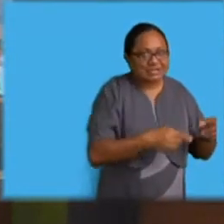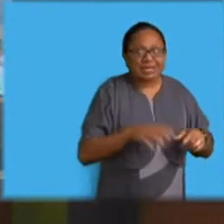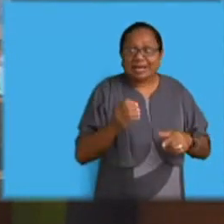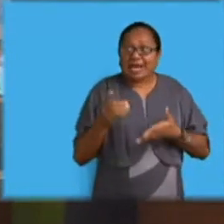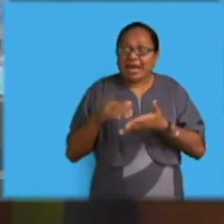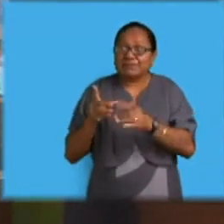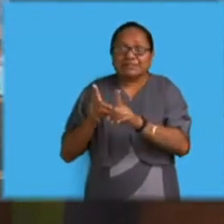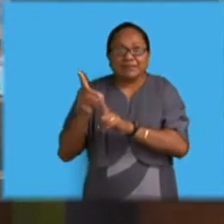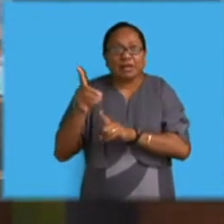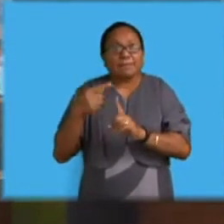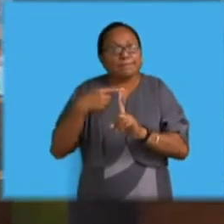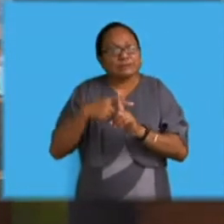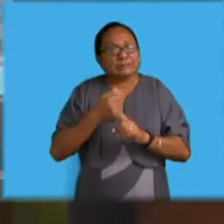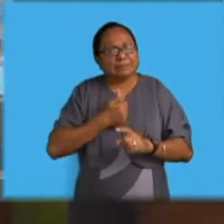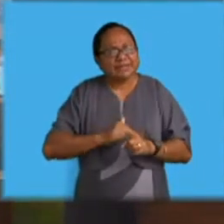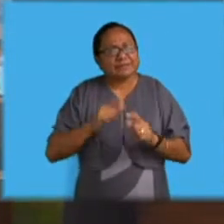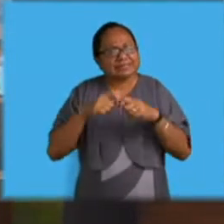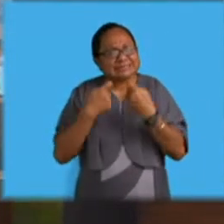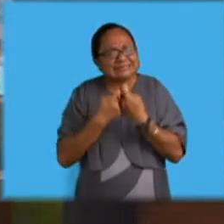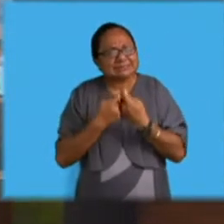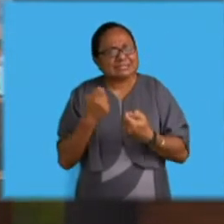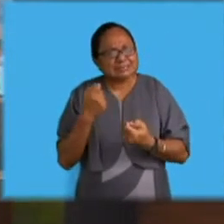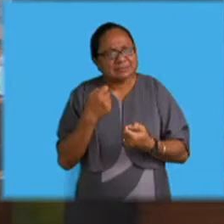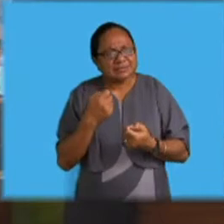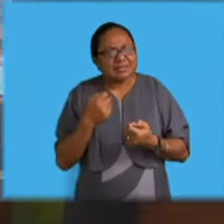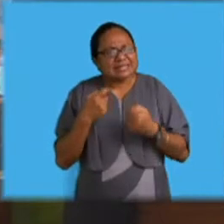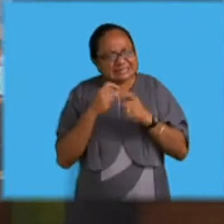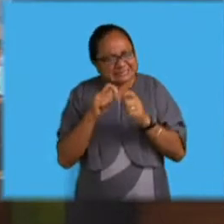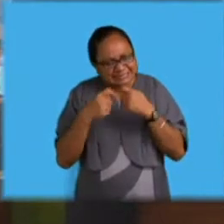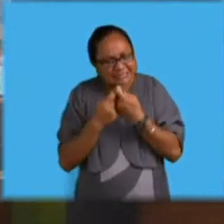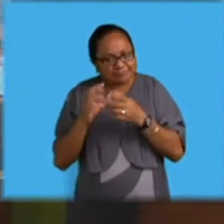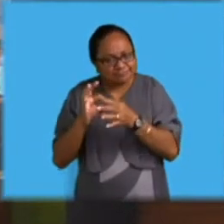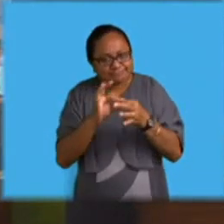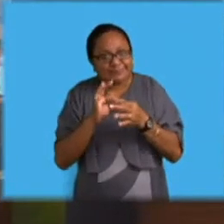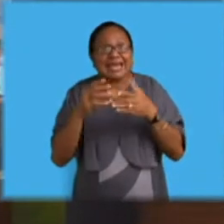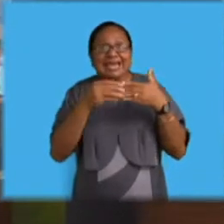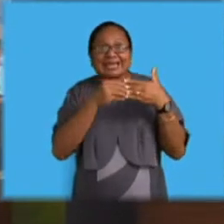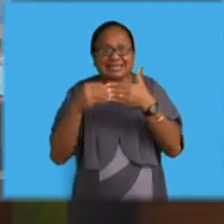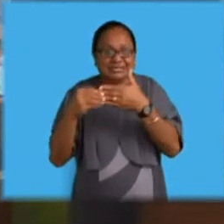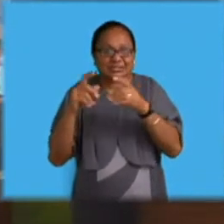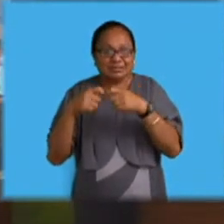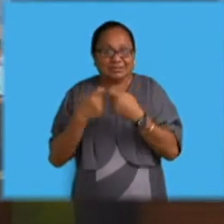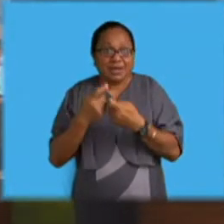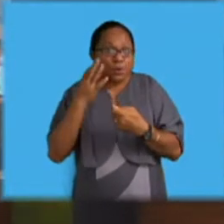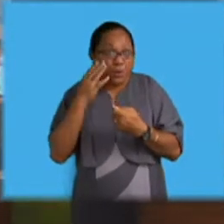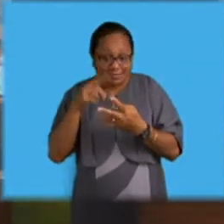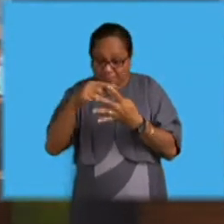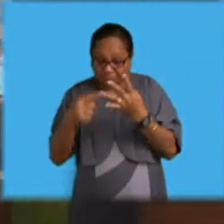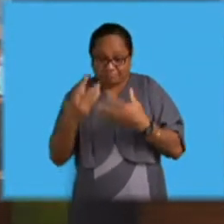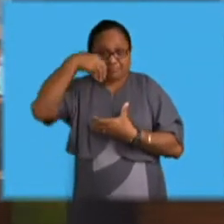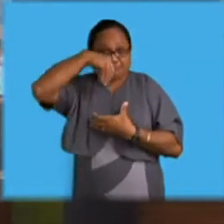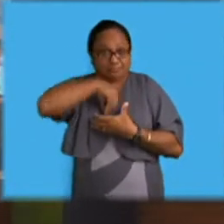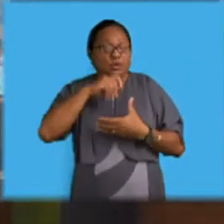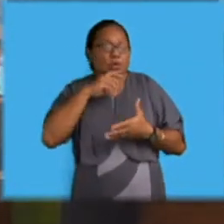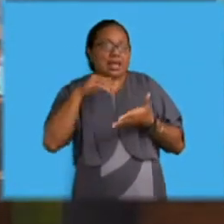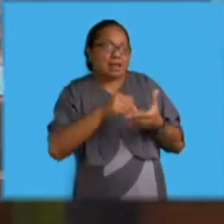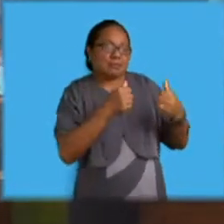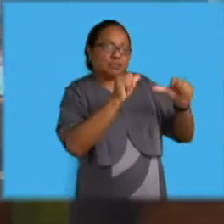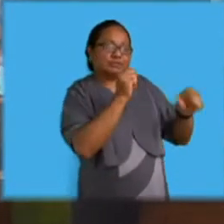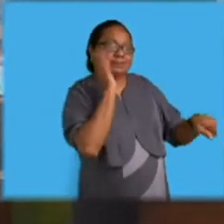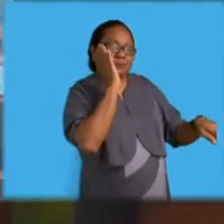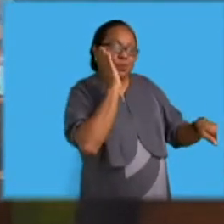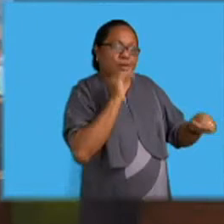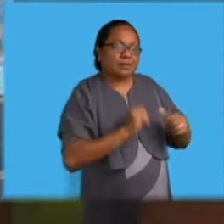behavior and values such as team spirit and leadership, which will lead to better grades and ultimately successful school completion